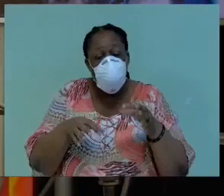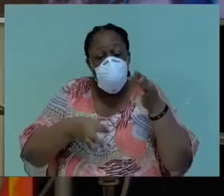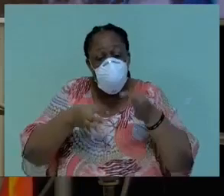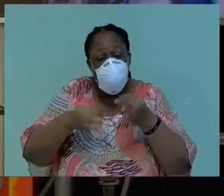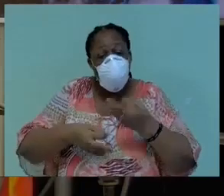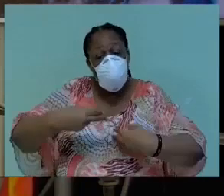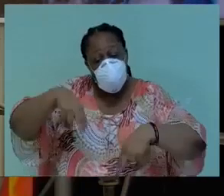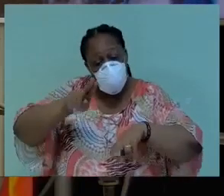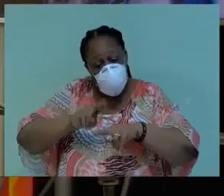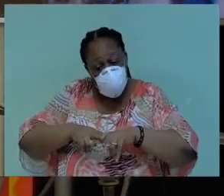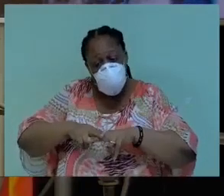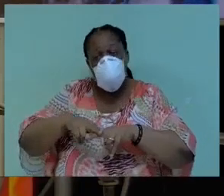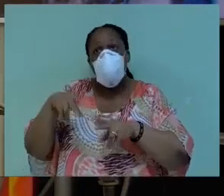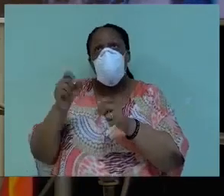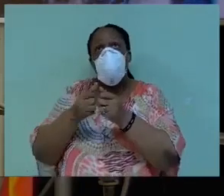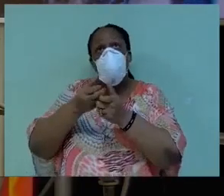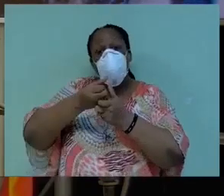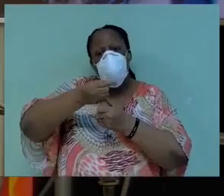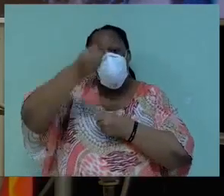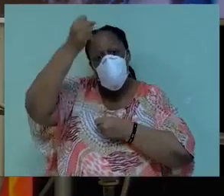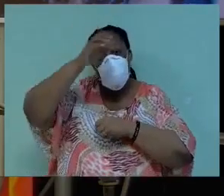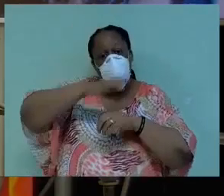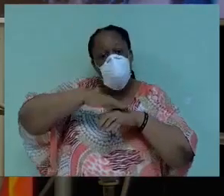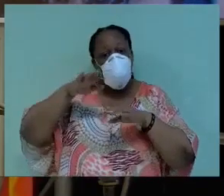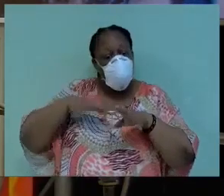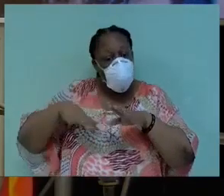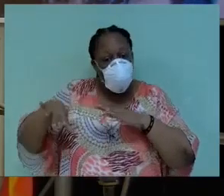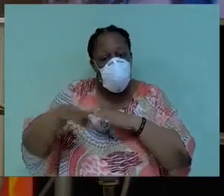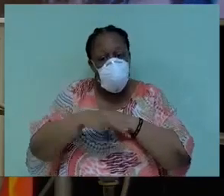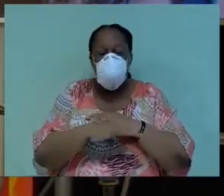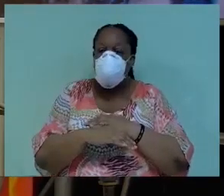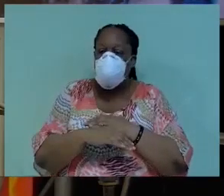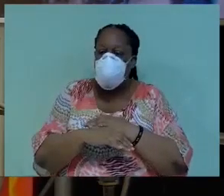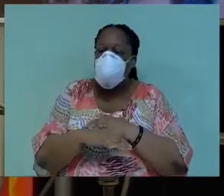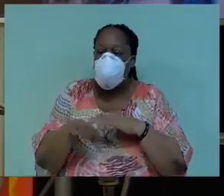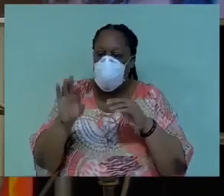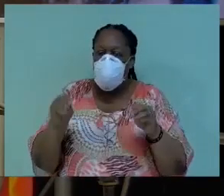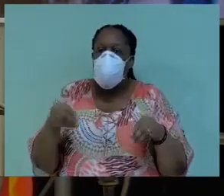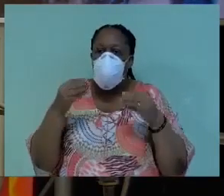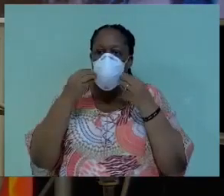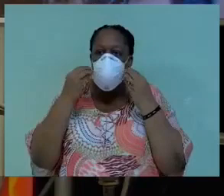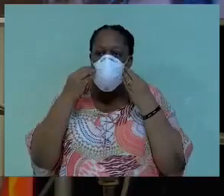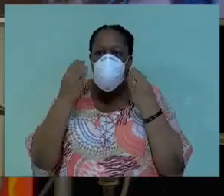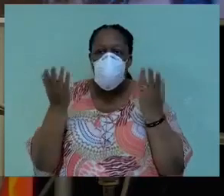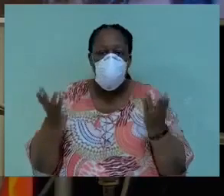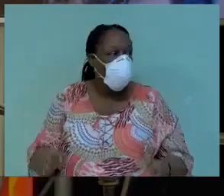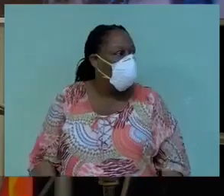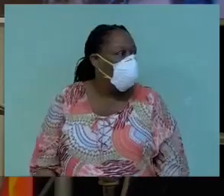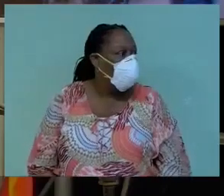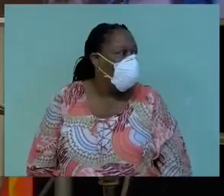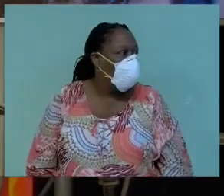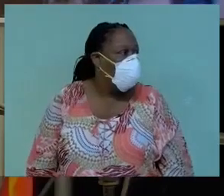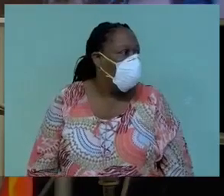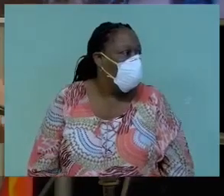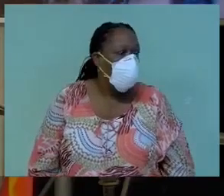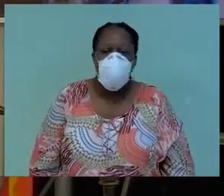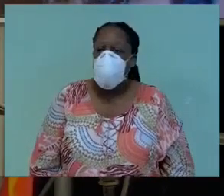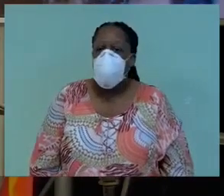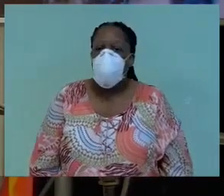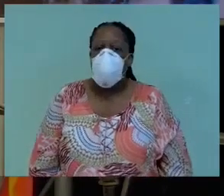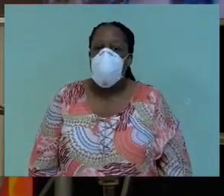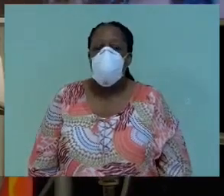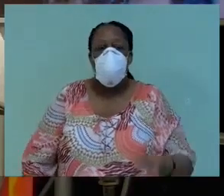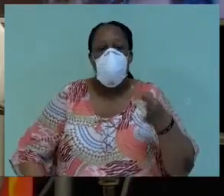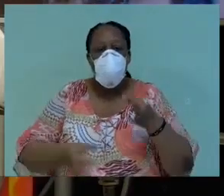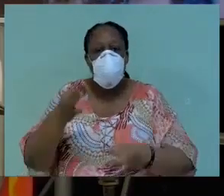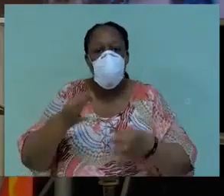sometimes if you get short of breath, you can temporarily pull the mask down, because the same way I said for somebody who wear a